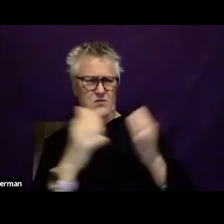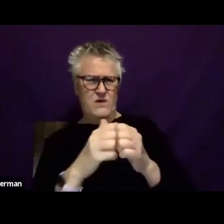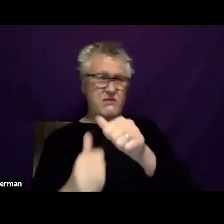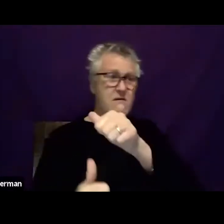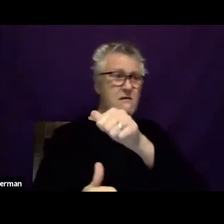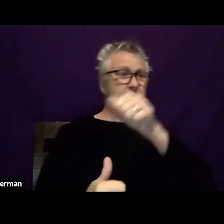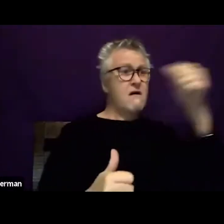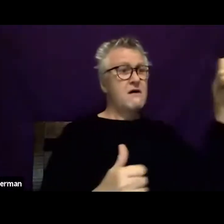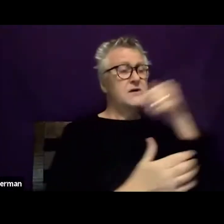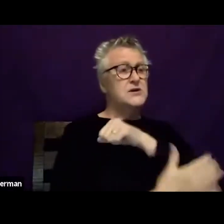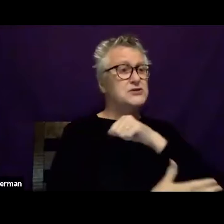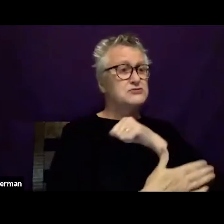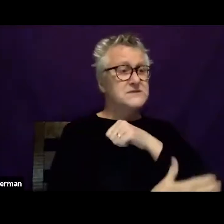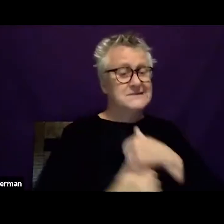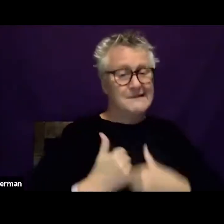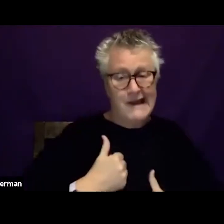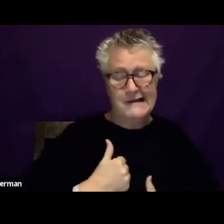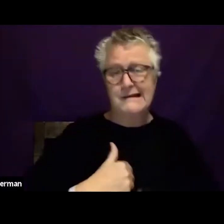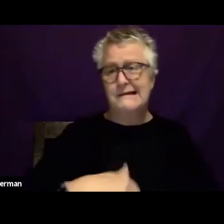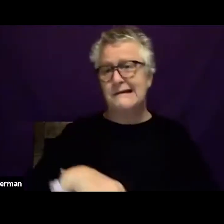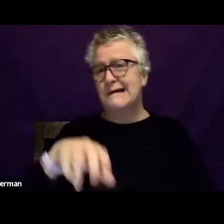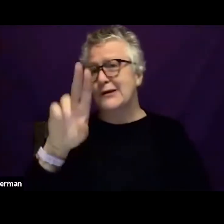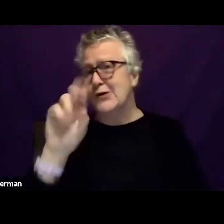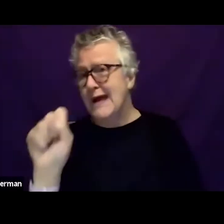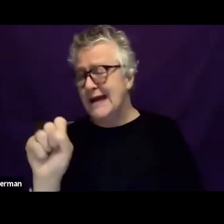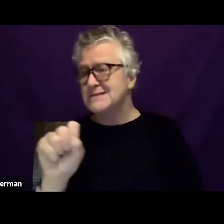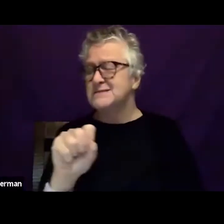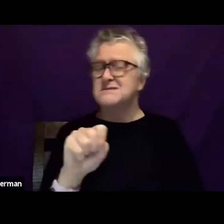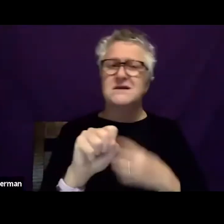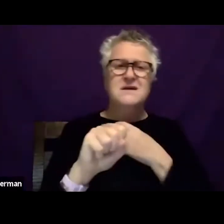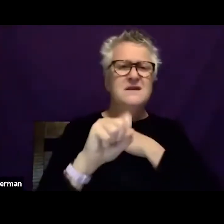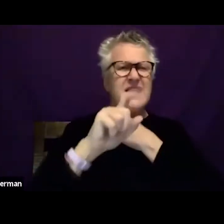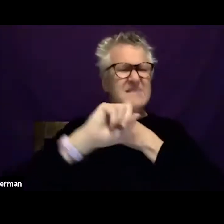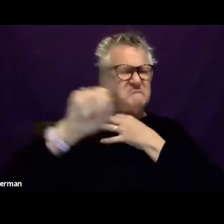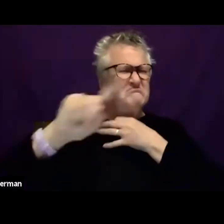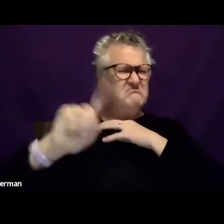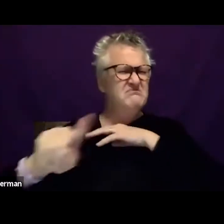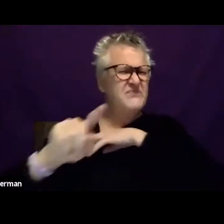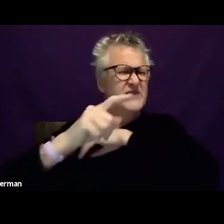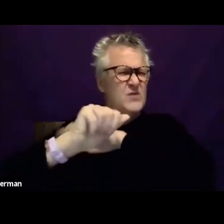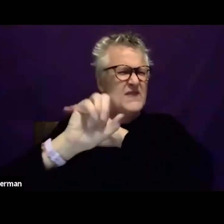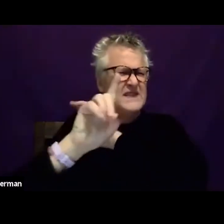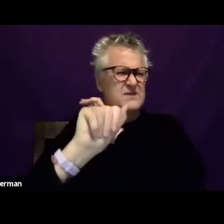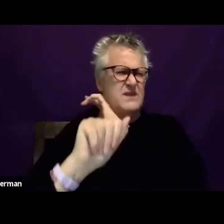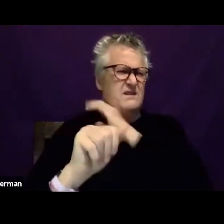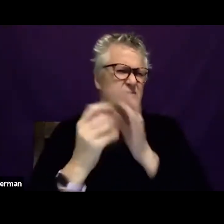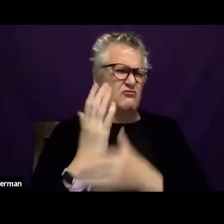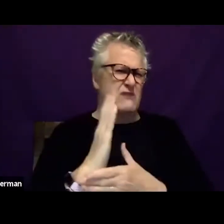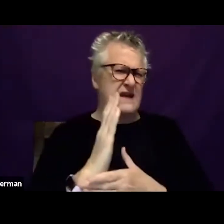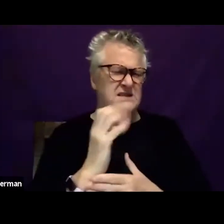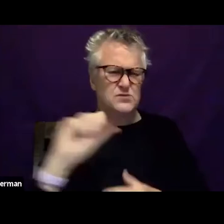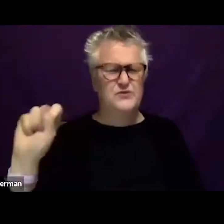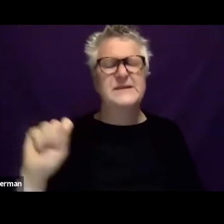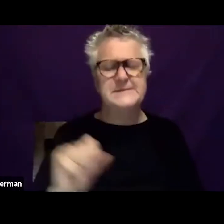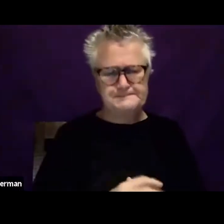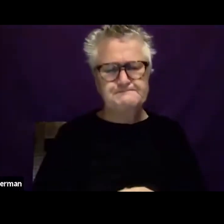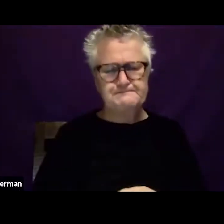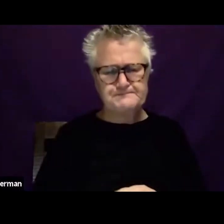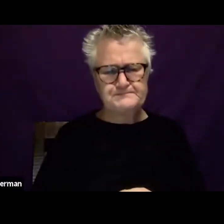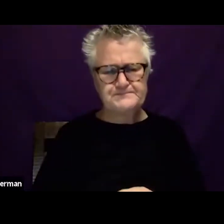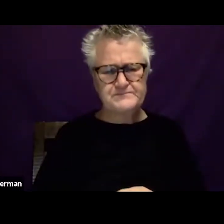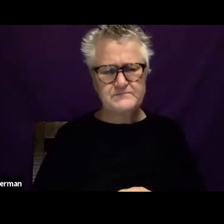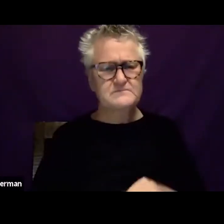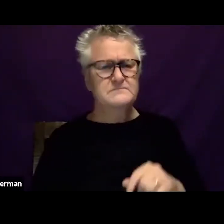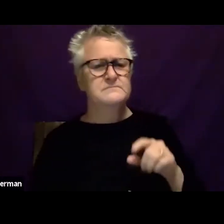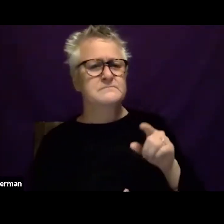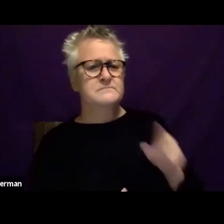occurred in Canada as far as the rights, disability rights movement. So I'm the